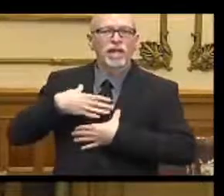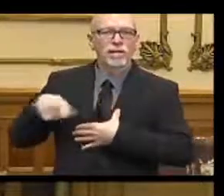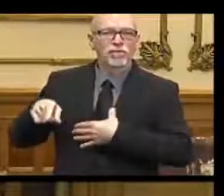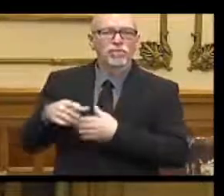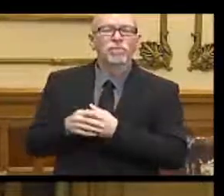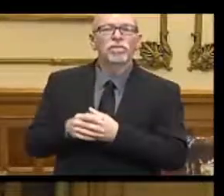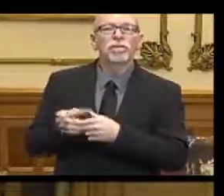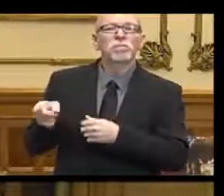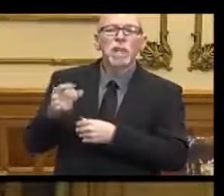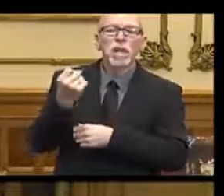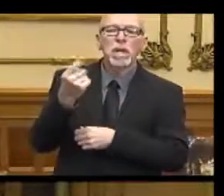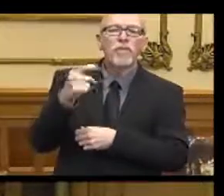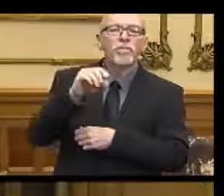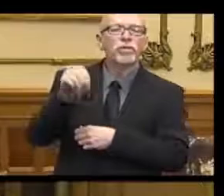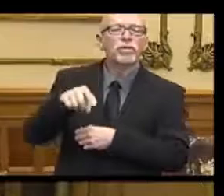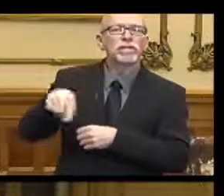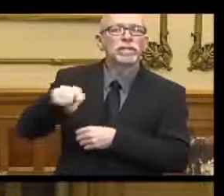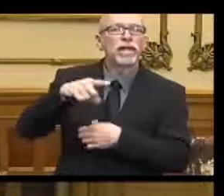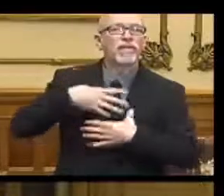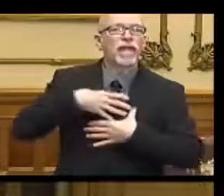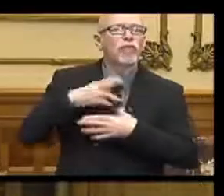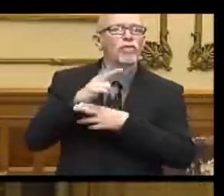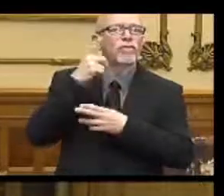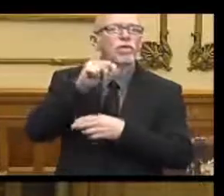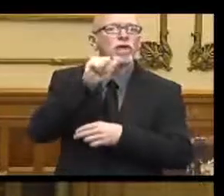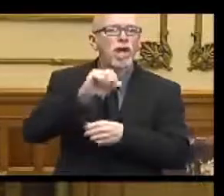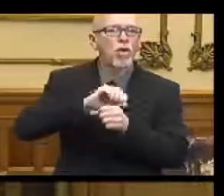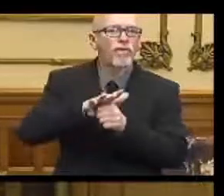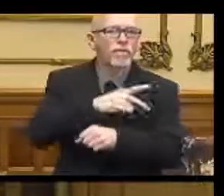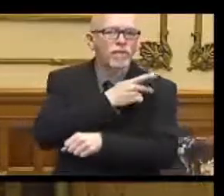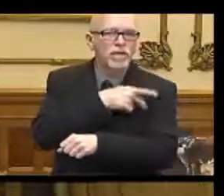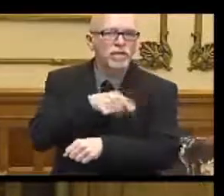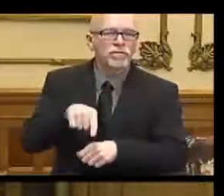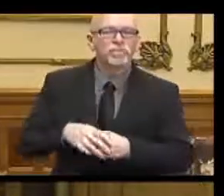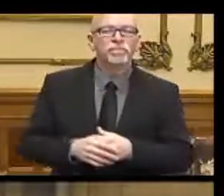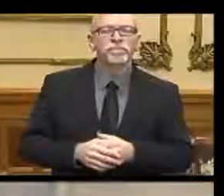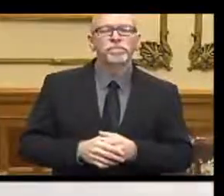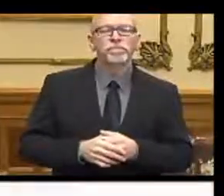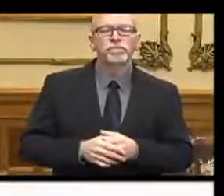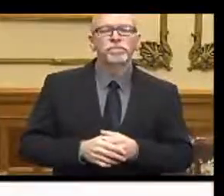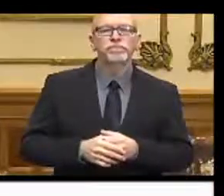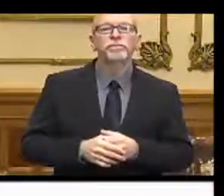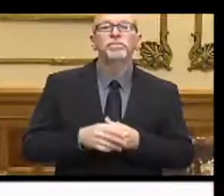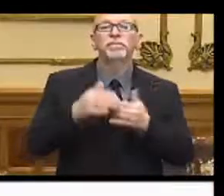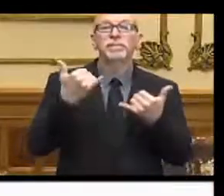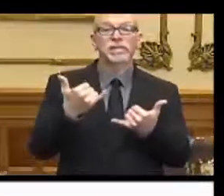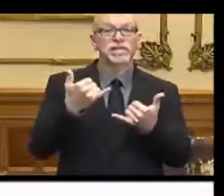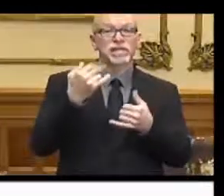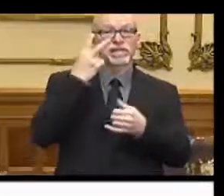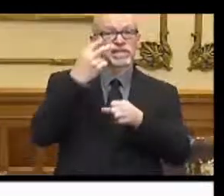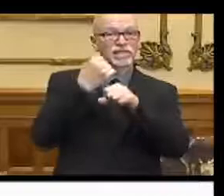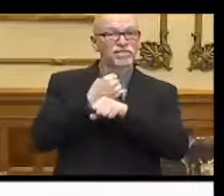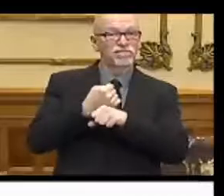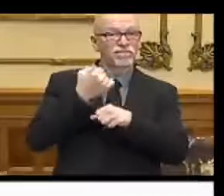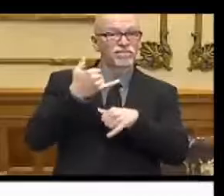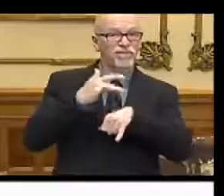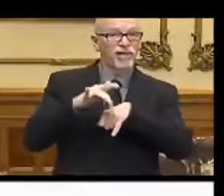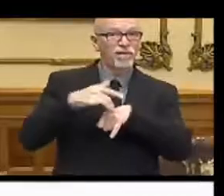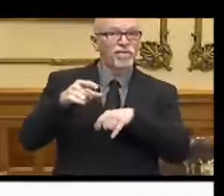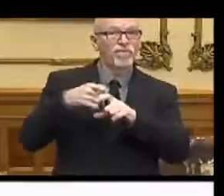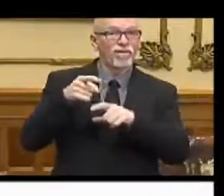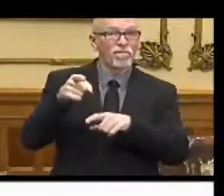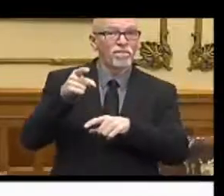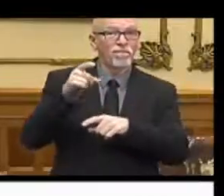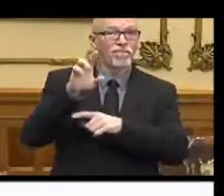in use, with 11% for non-COVID. As we look at this data that is now available from Peter Emby